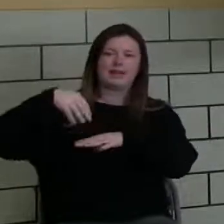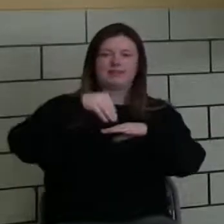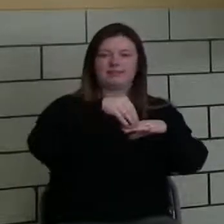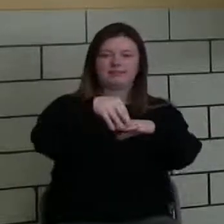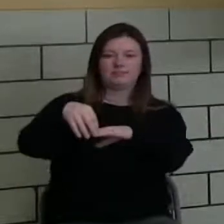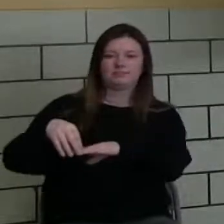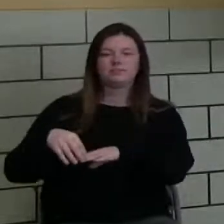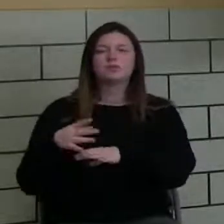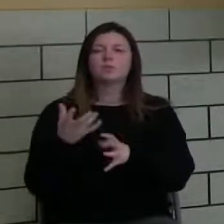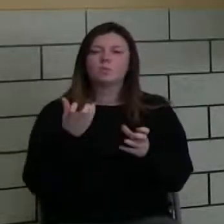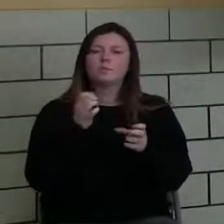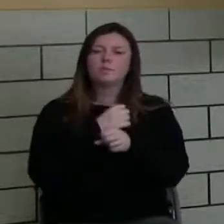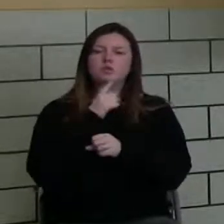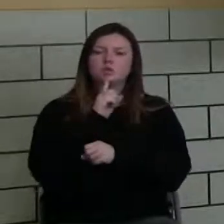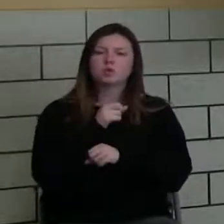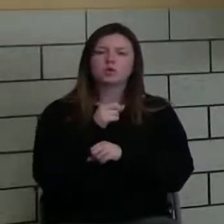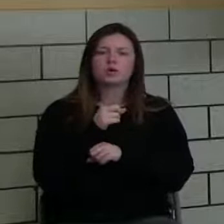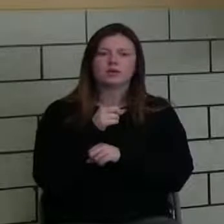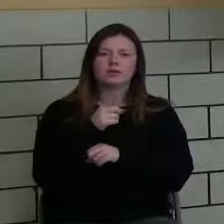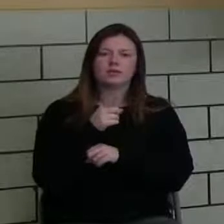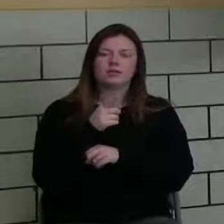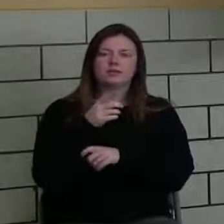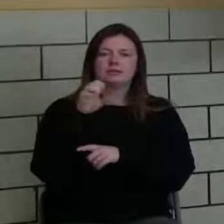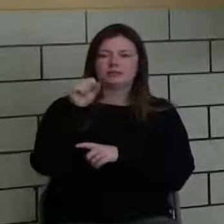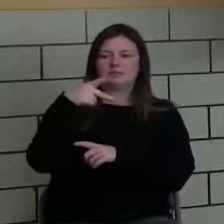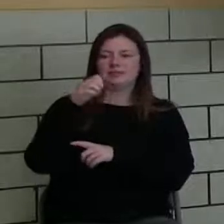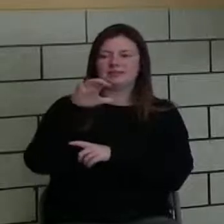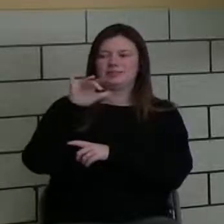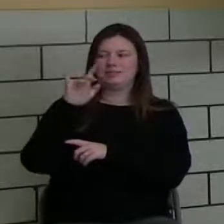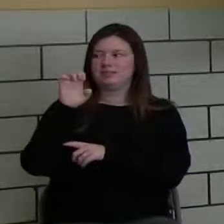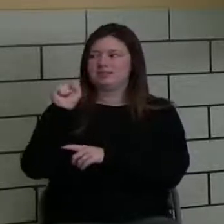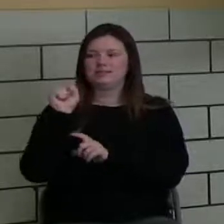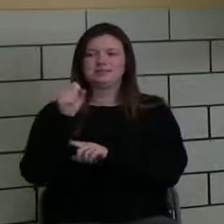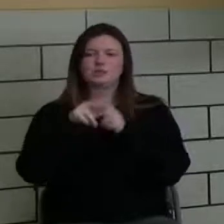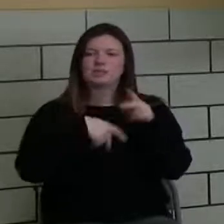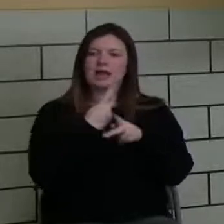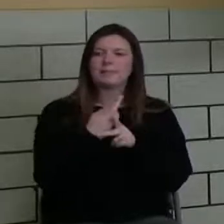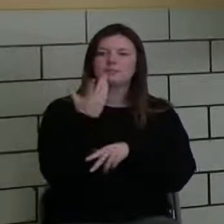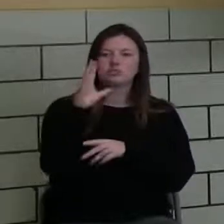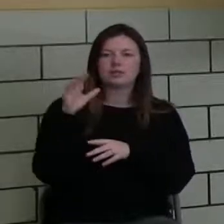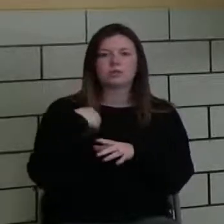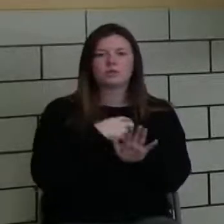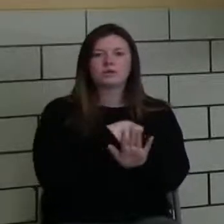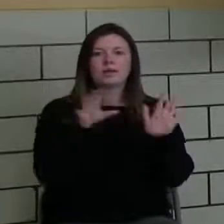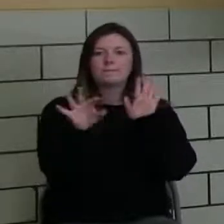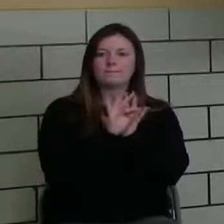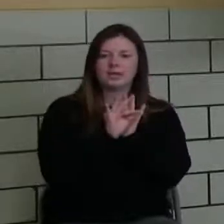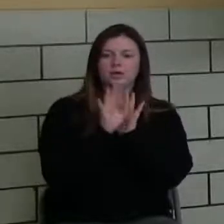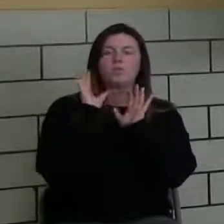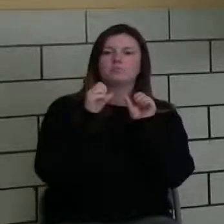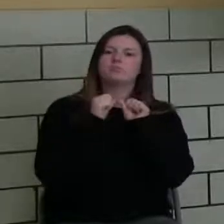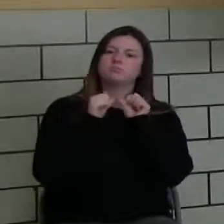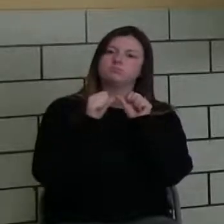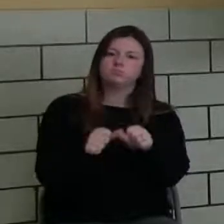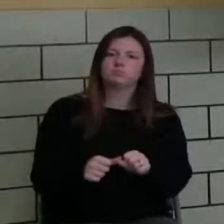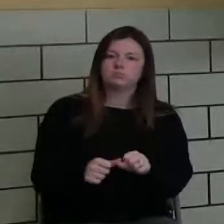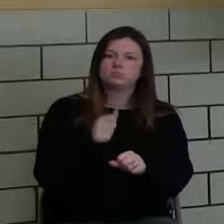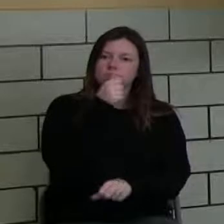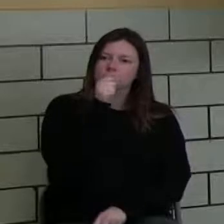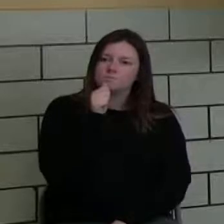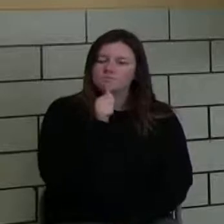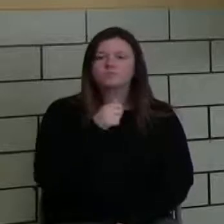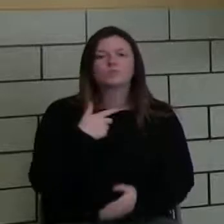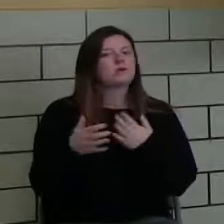that we select are tolerant to these urban conditions. We're also putting in the infrastructure to make sure that those trees are healthy long term.